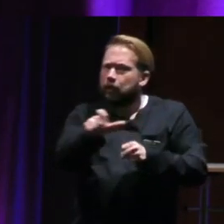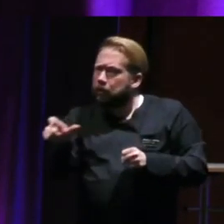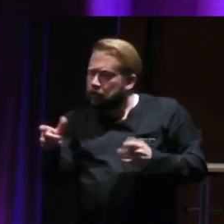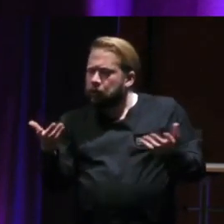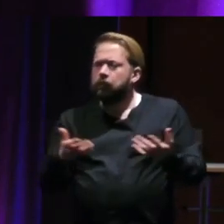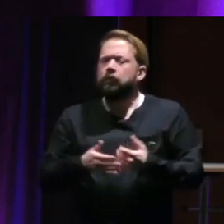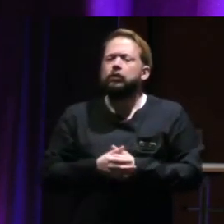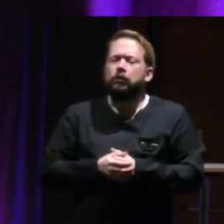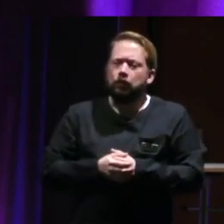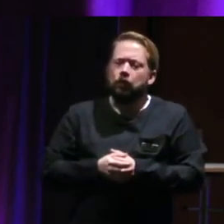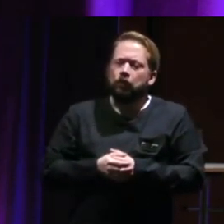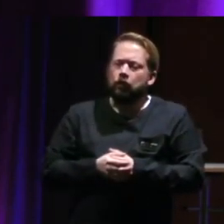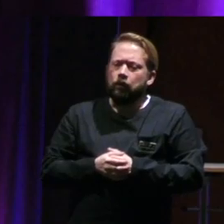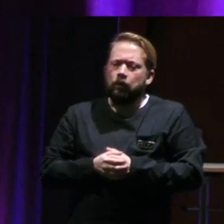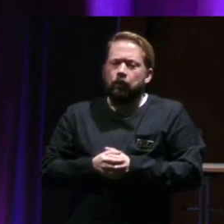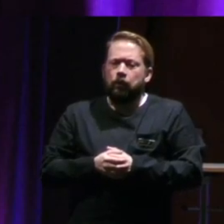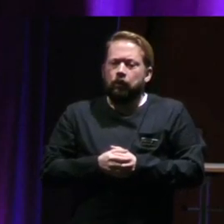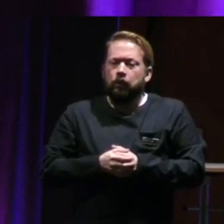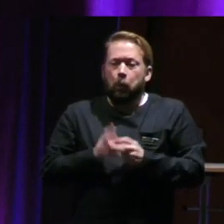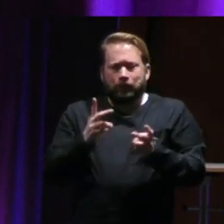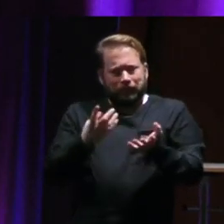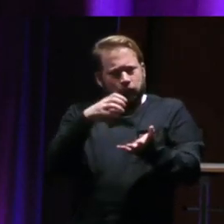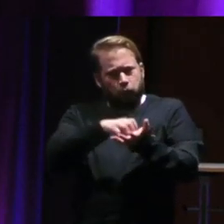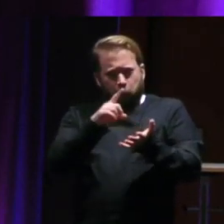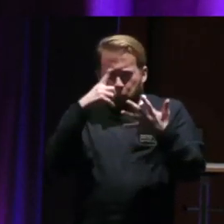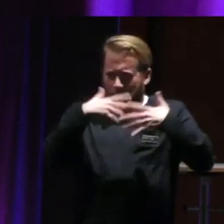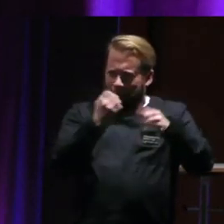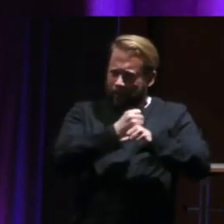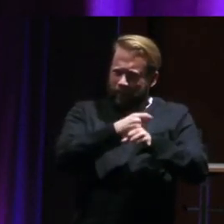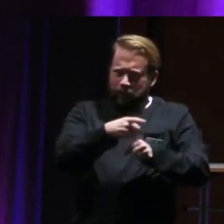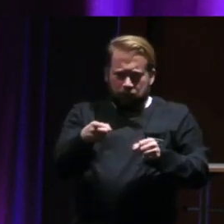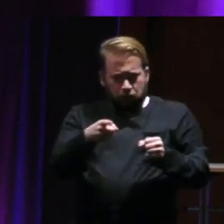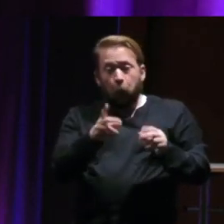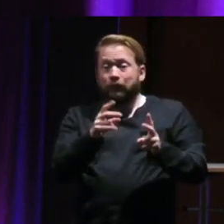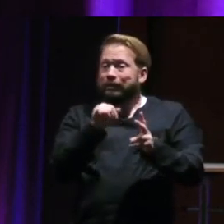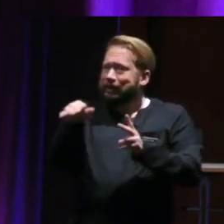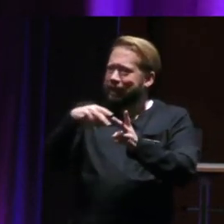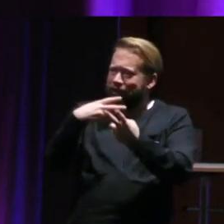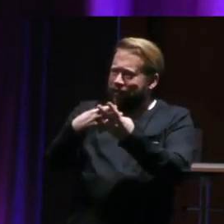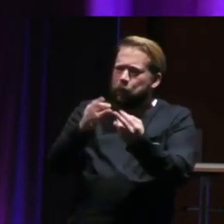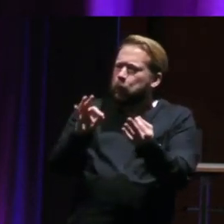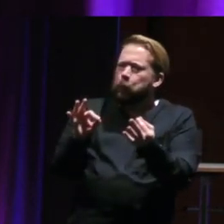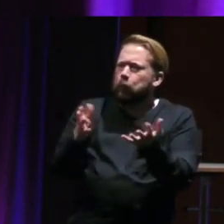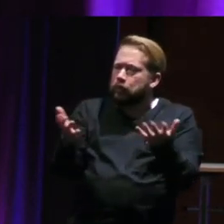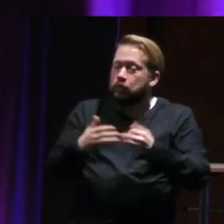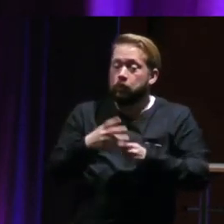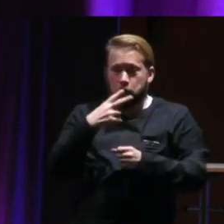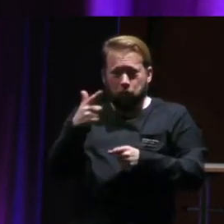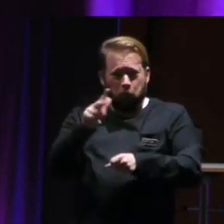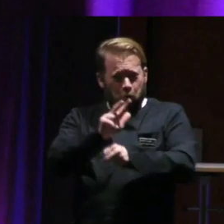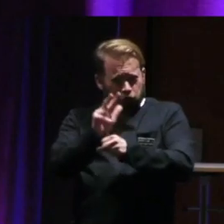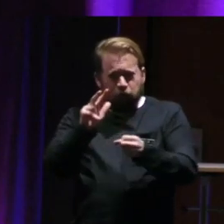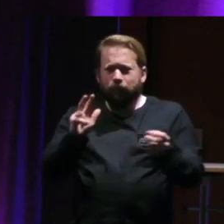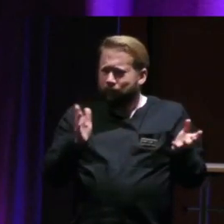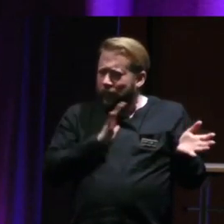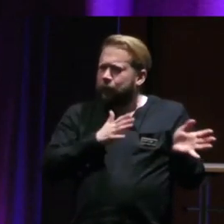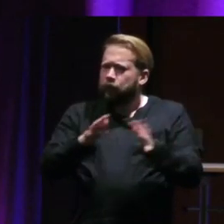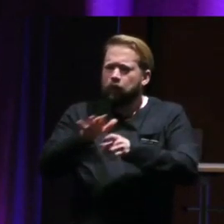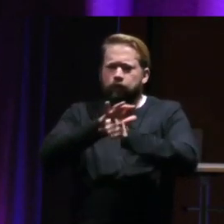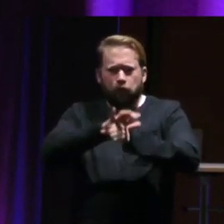even looking at what is happening now in 2018 and how the repression actually hits even younger and